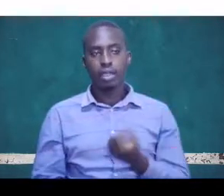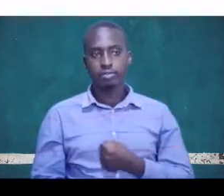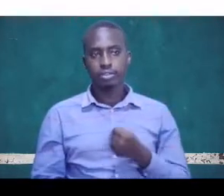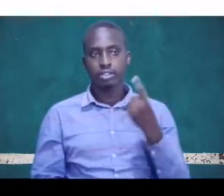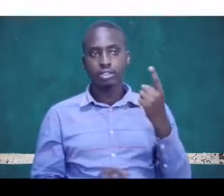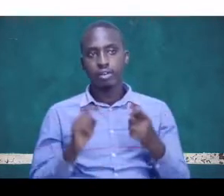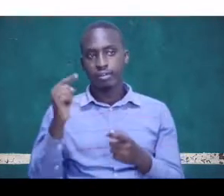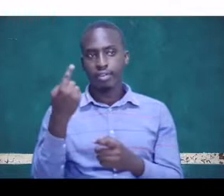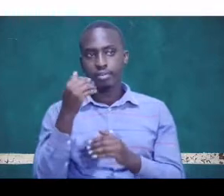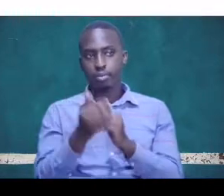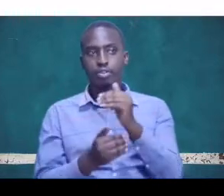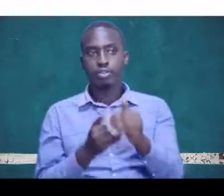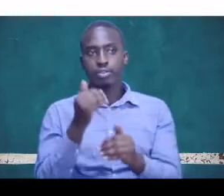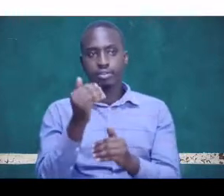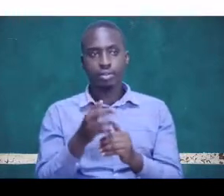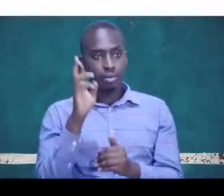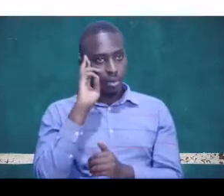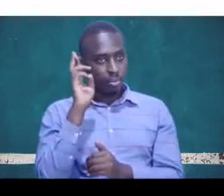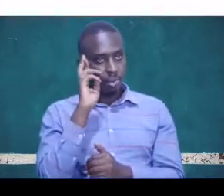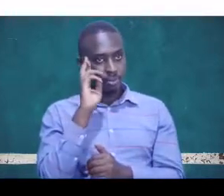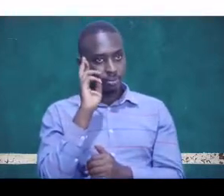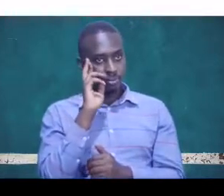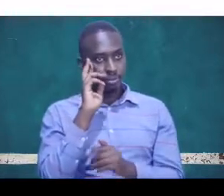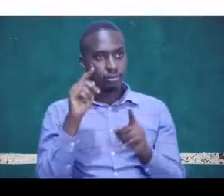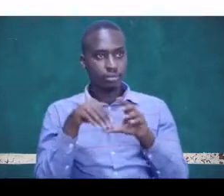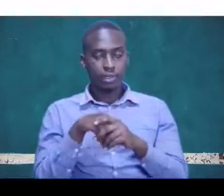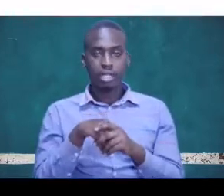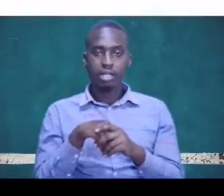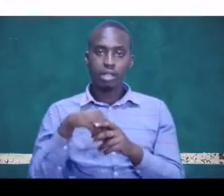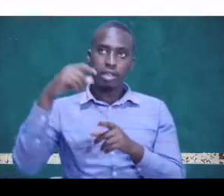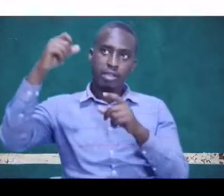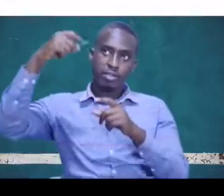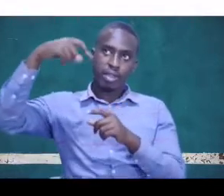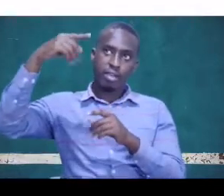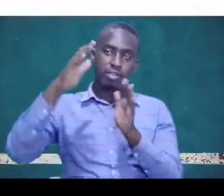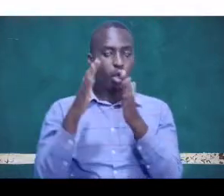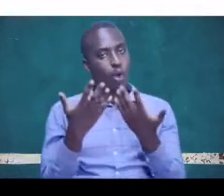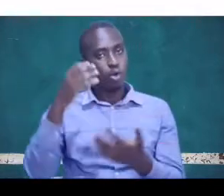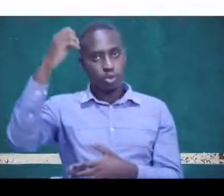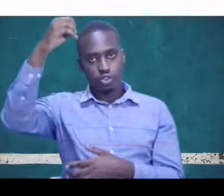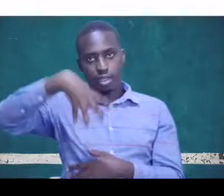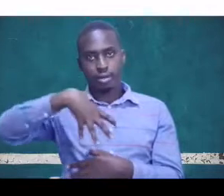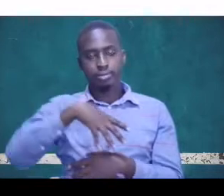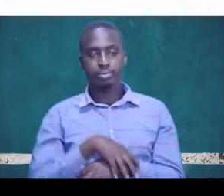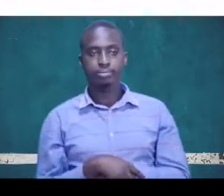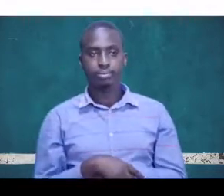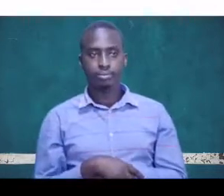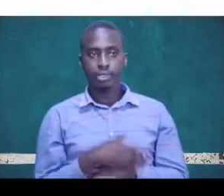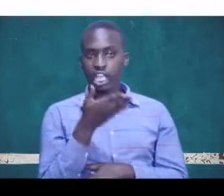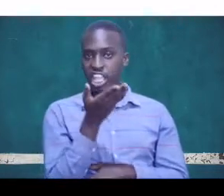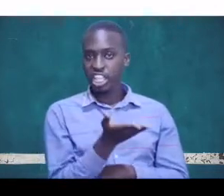the first process. Remember, into the stars or the sun. And here,